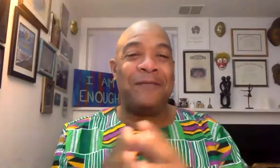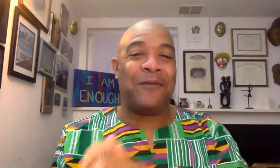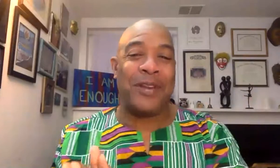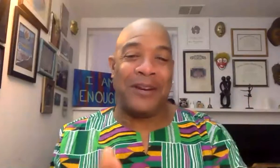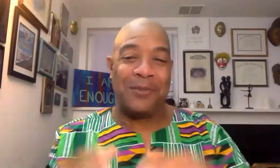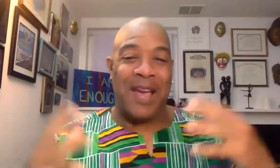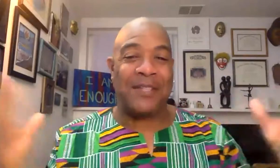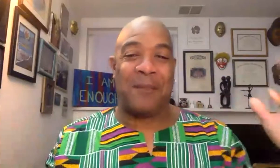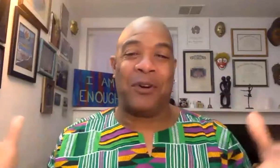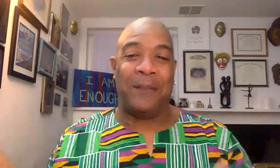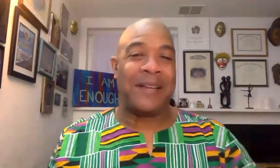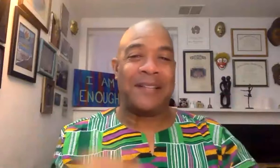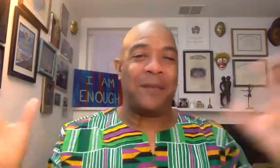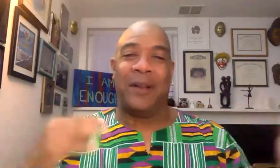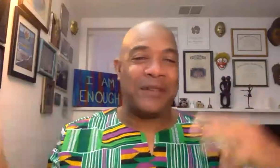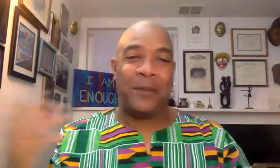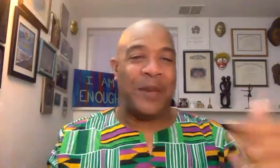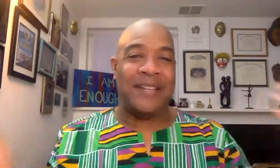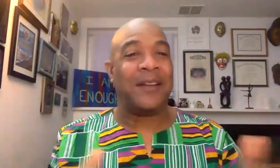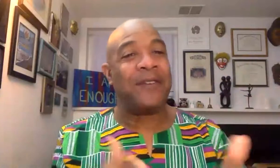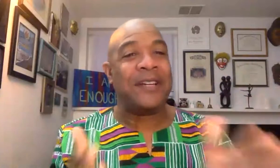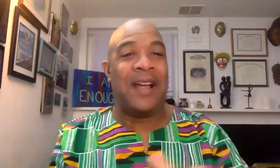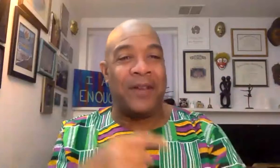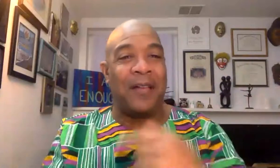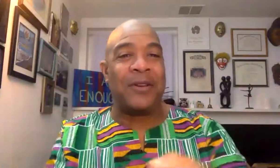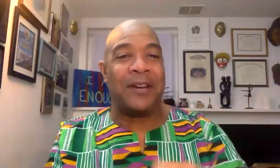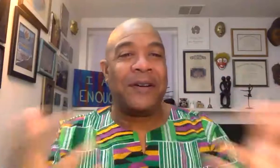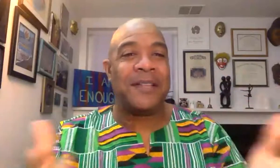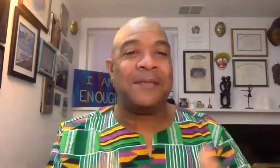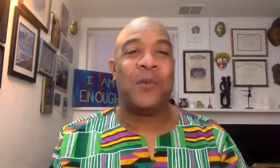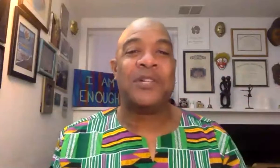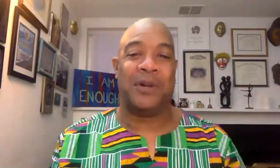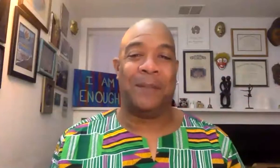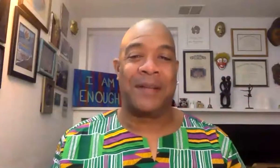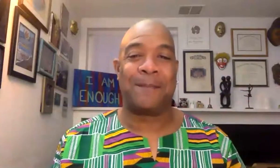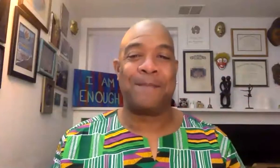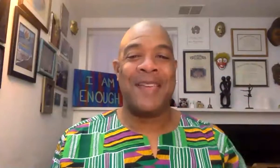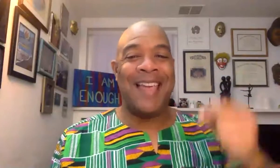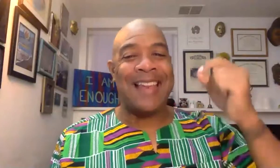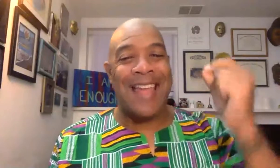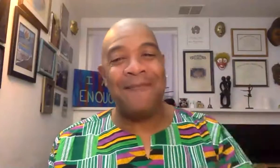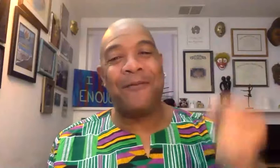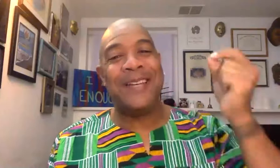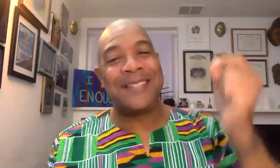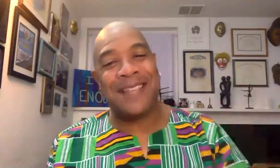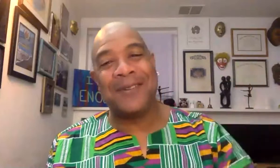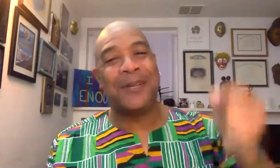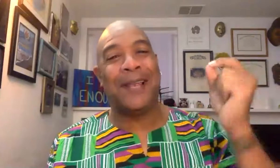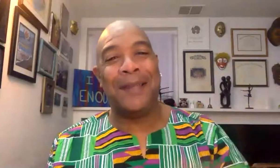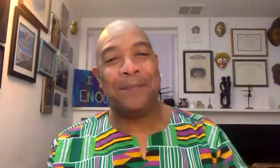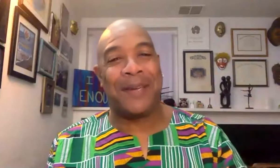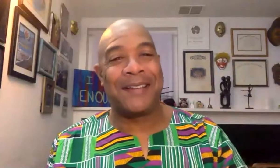every 4 years we have a Summer Olympics, and the Summer Olympics are a big deal, and every other year is the Winter Olympics. And every